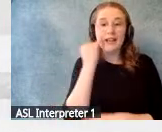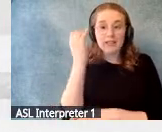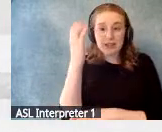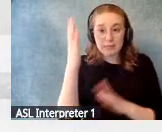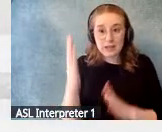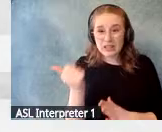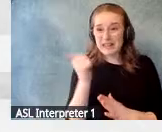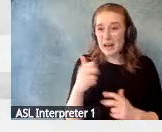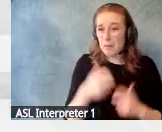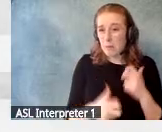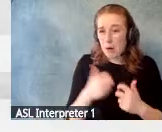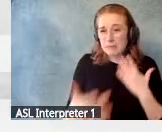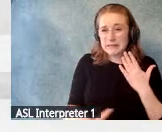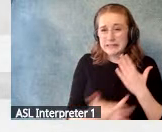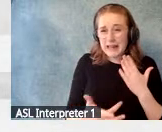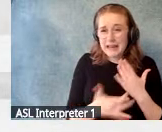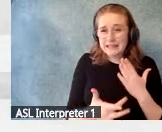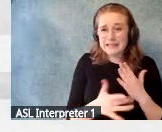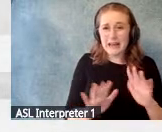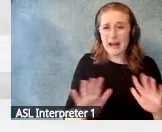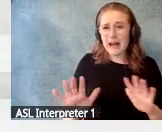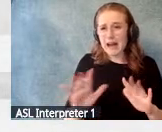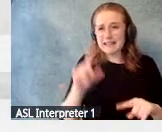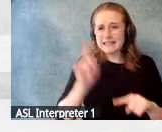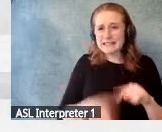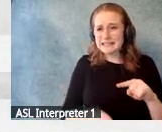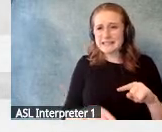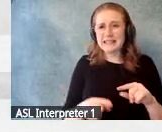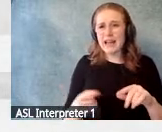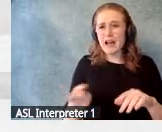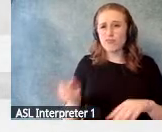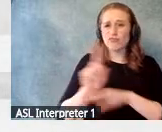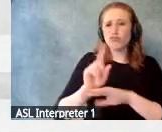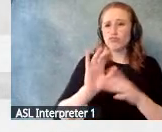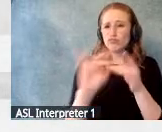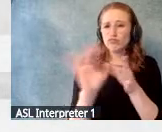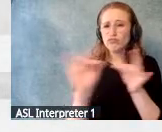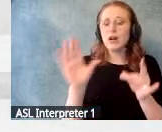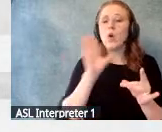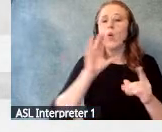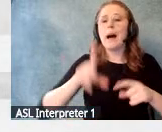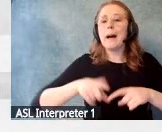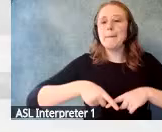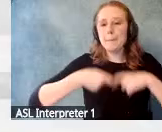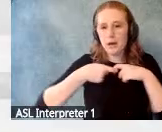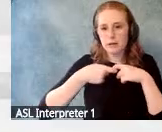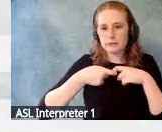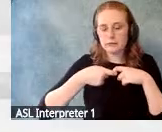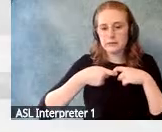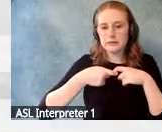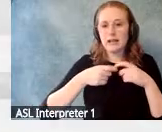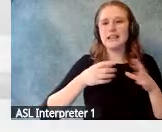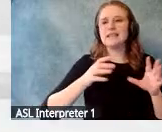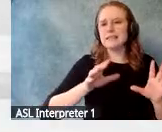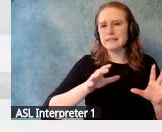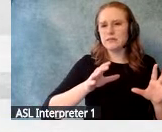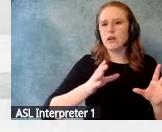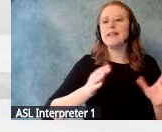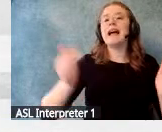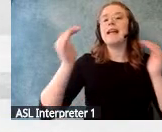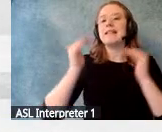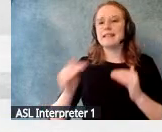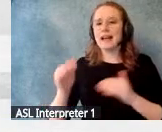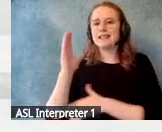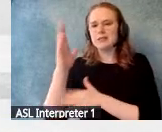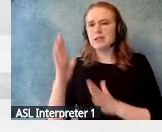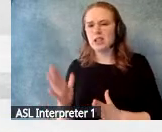technical issues that prevent them from sharing their testimony, we will pause, then move on to the next speaker to allow